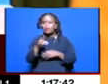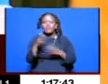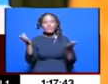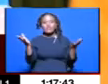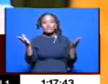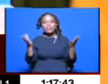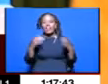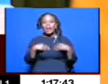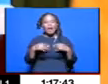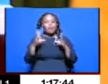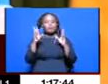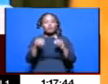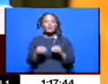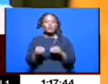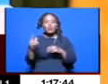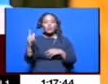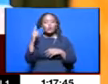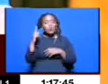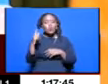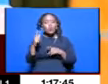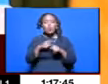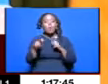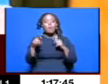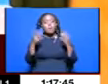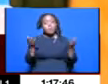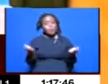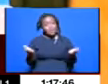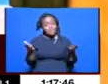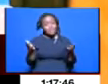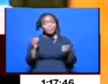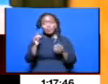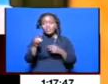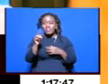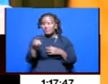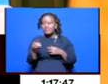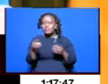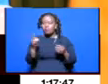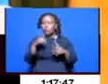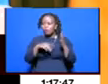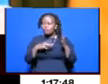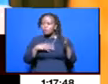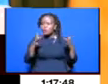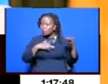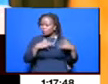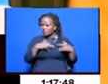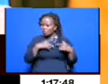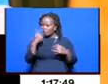doctrine. Instead, it is what I consider as a school of thought,